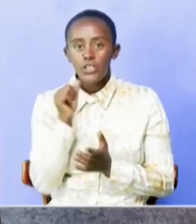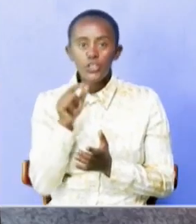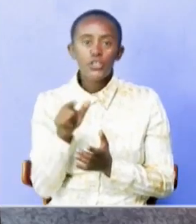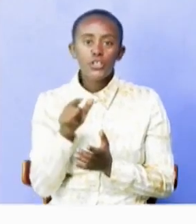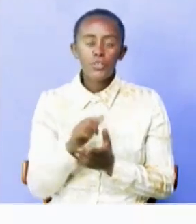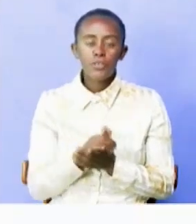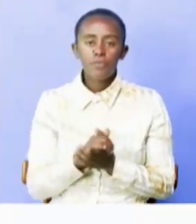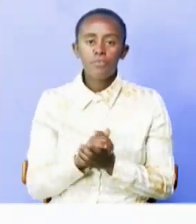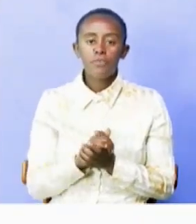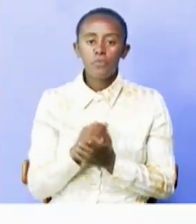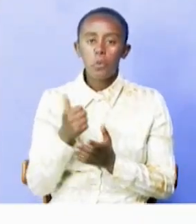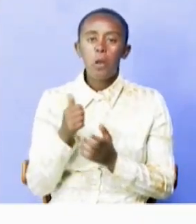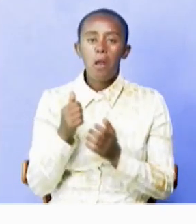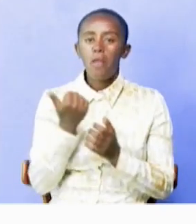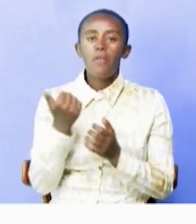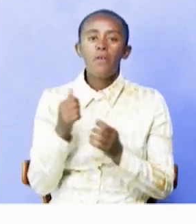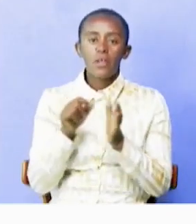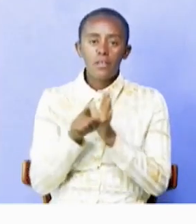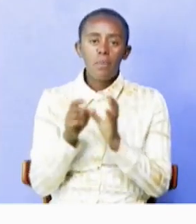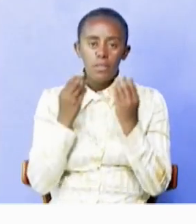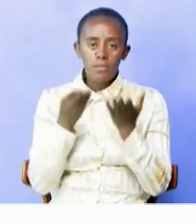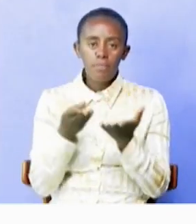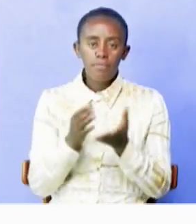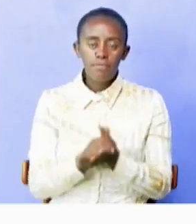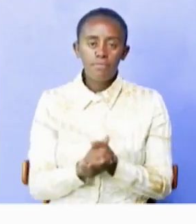another example.